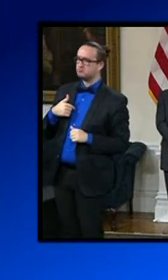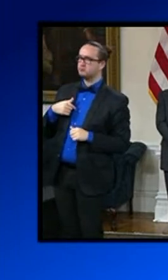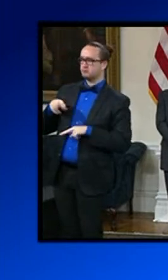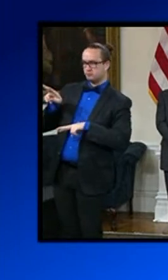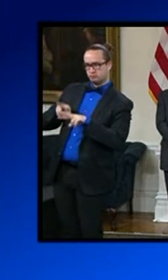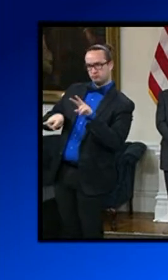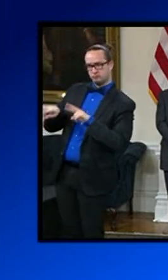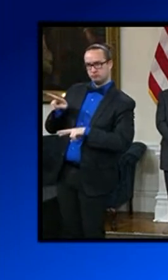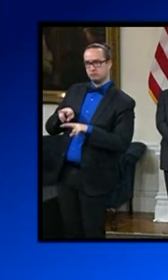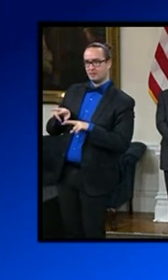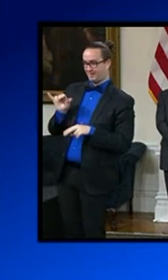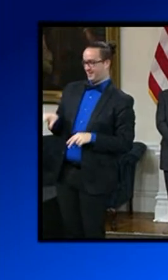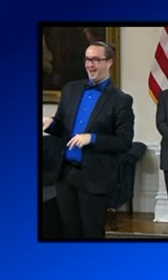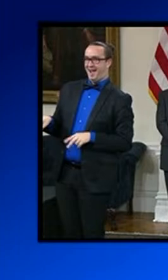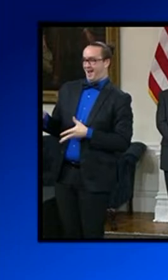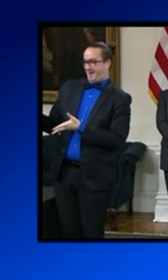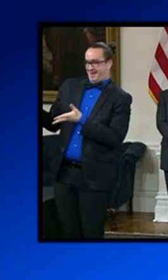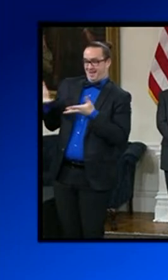plan.